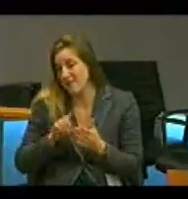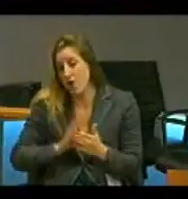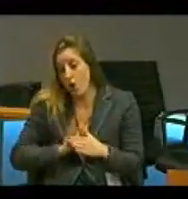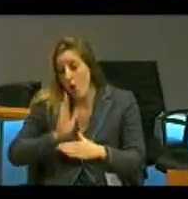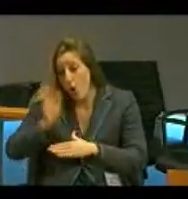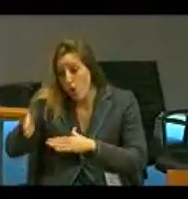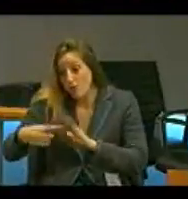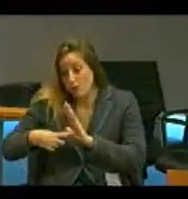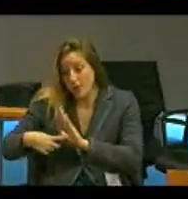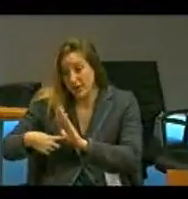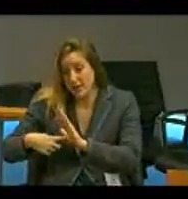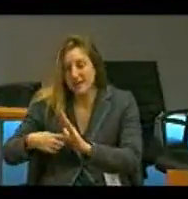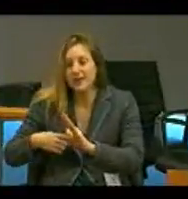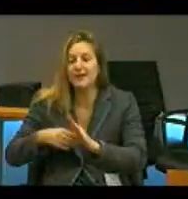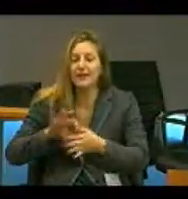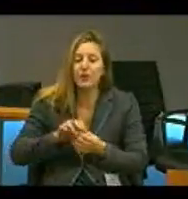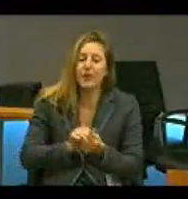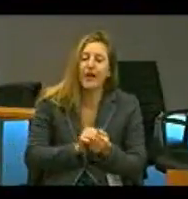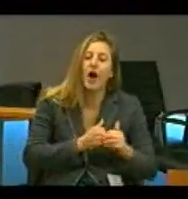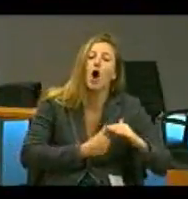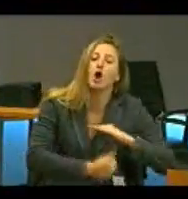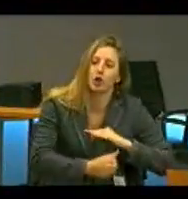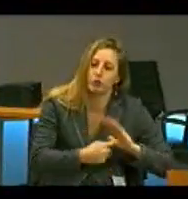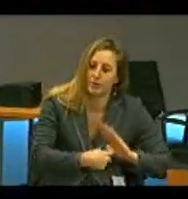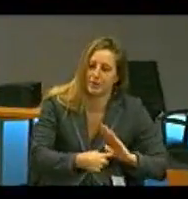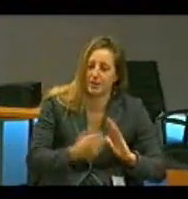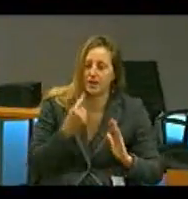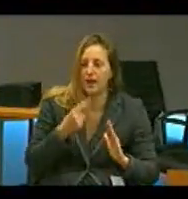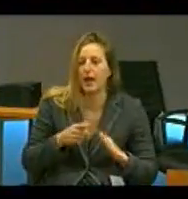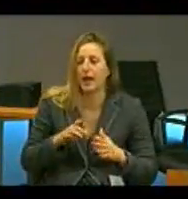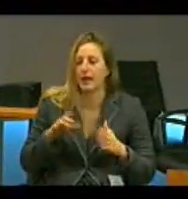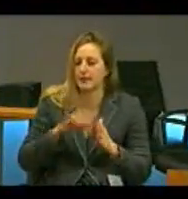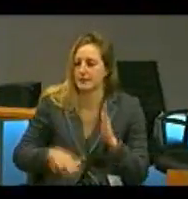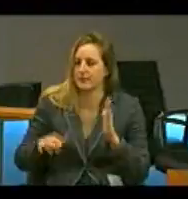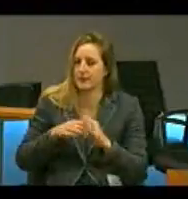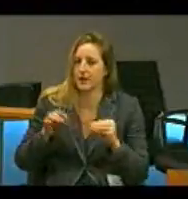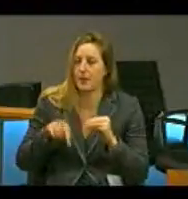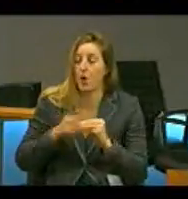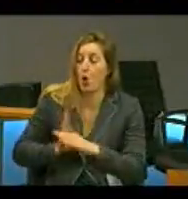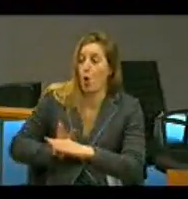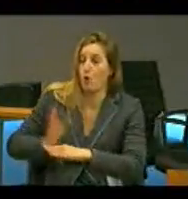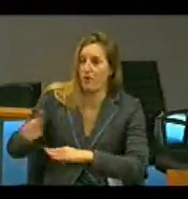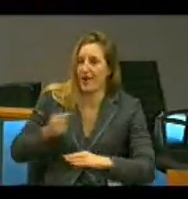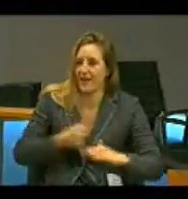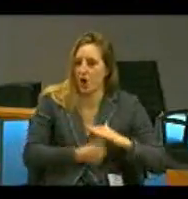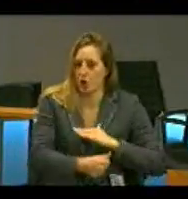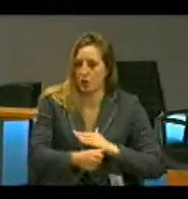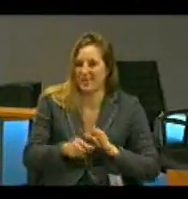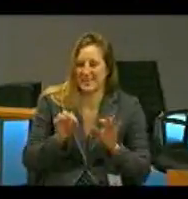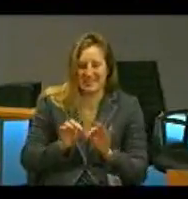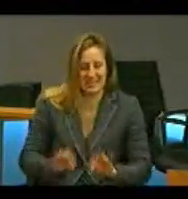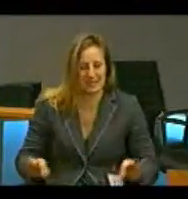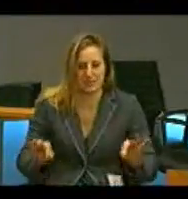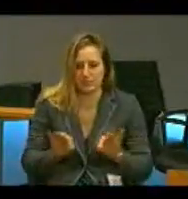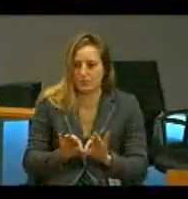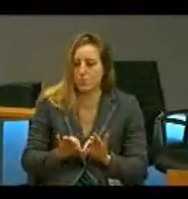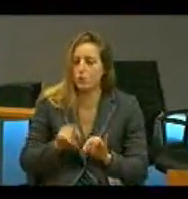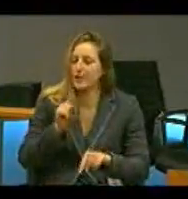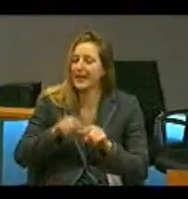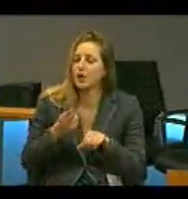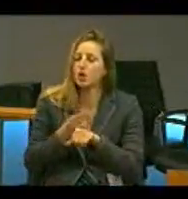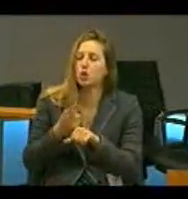versus underrepresentation? I use overrepresentation and underrepresentation deliberately. You cannot use numbers to